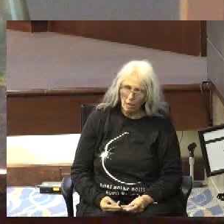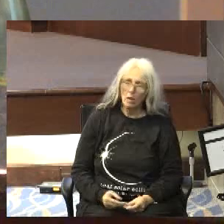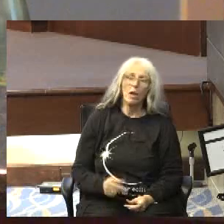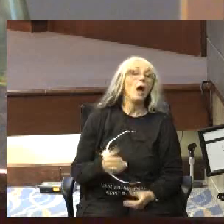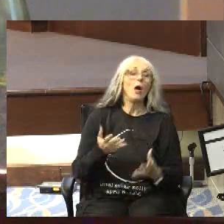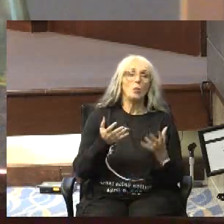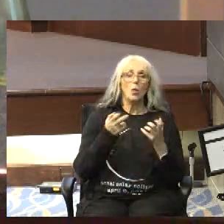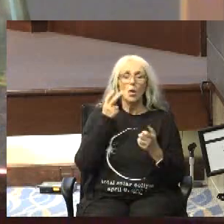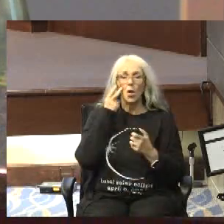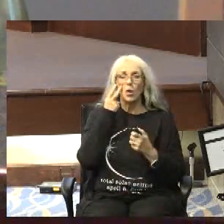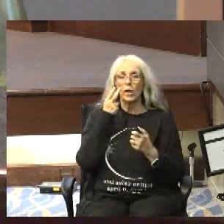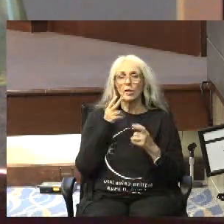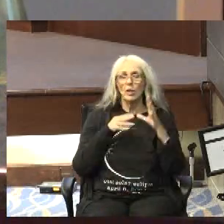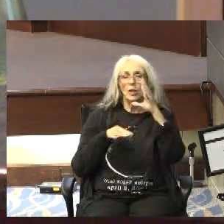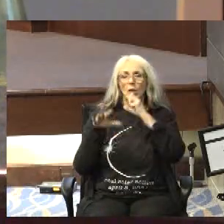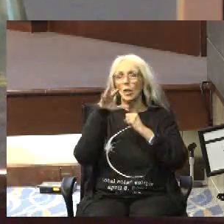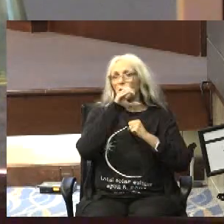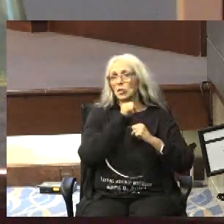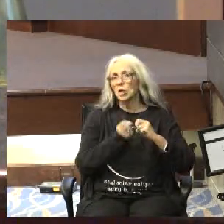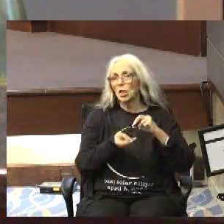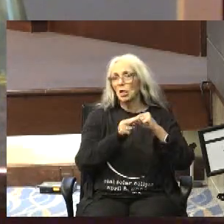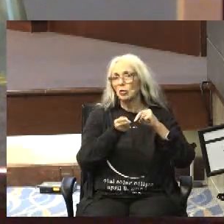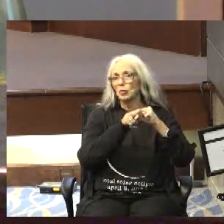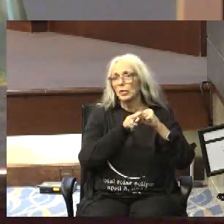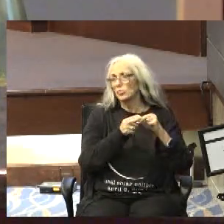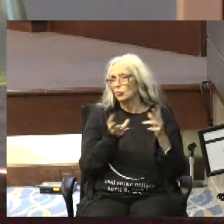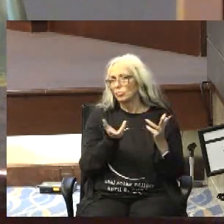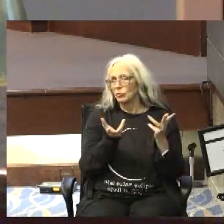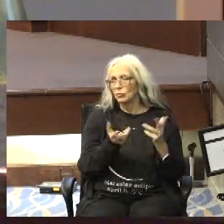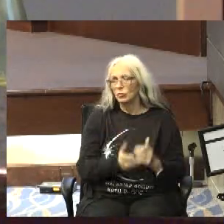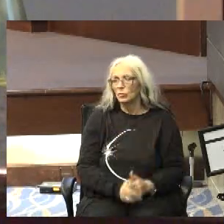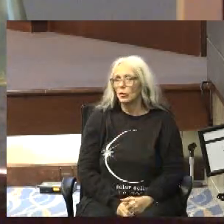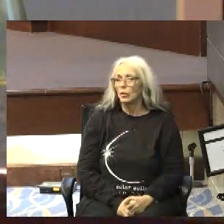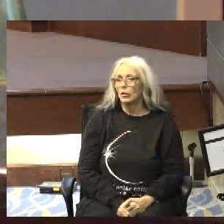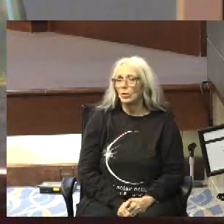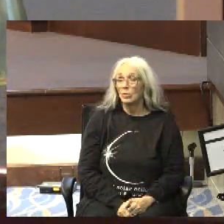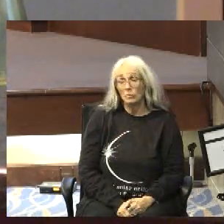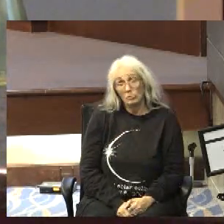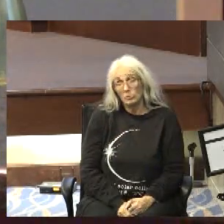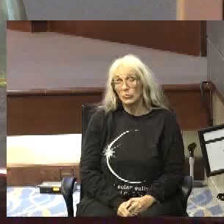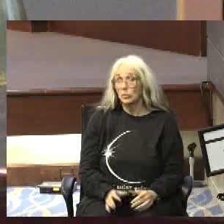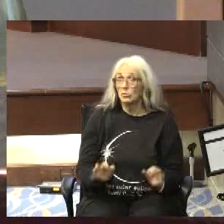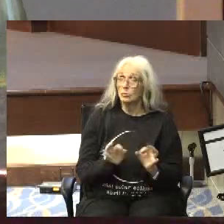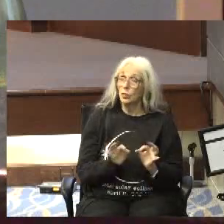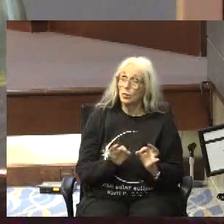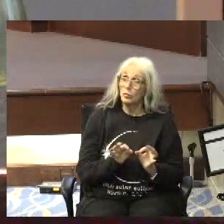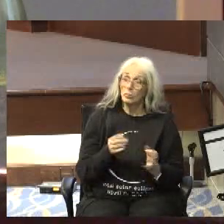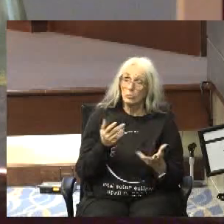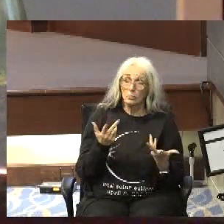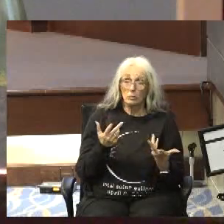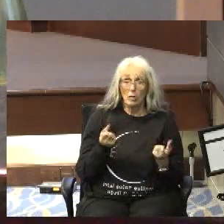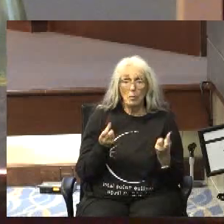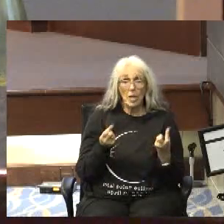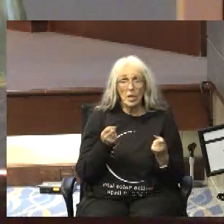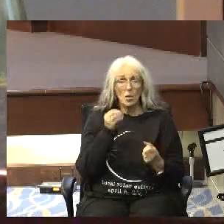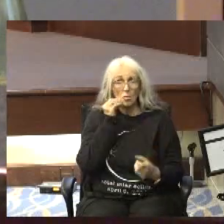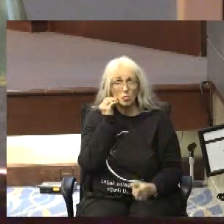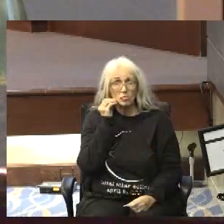of increased city services will be. You know, because that's a thing. I mean, you're how many